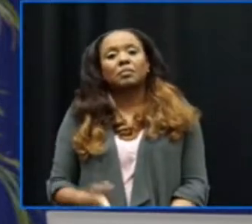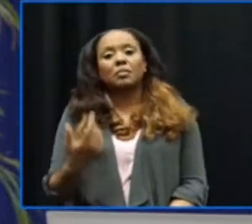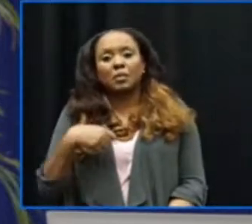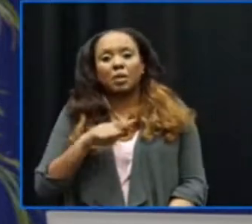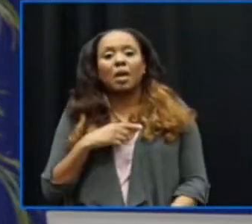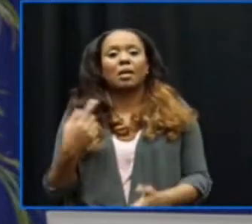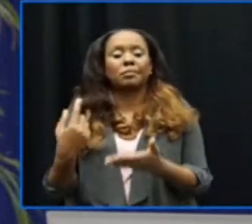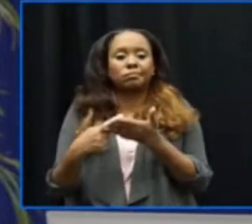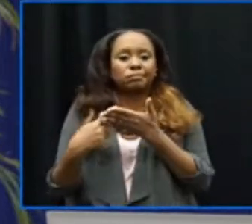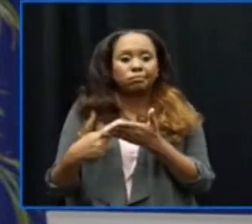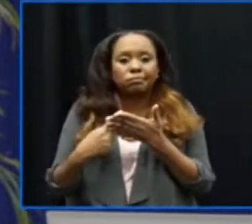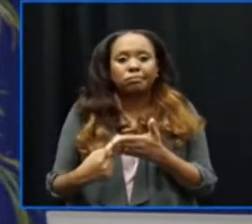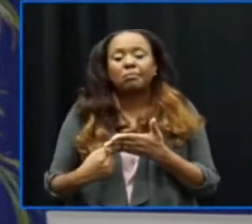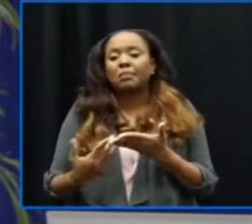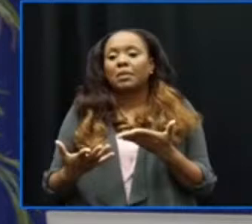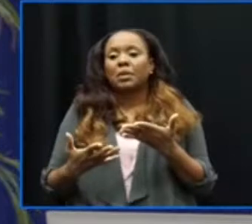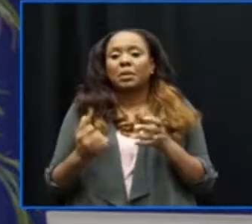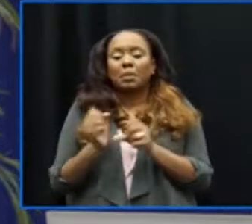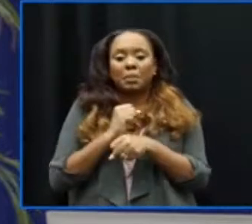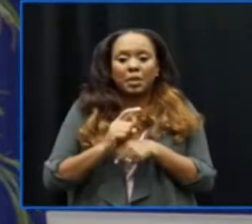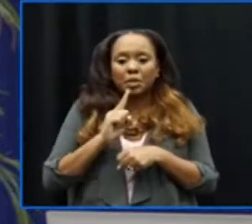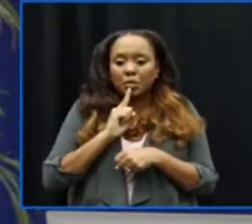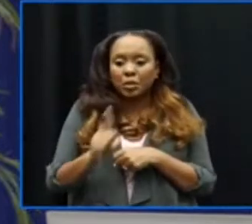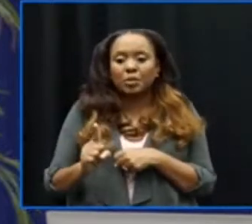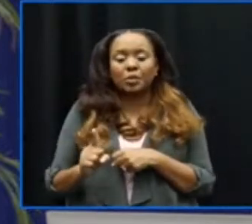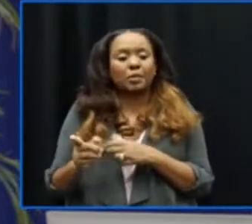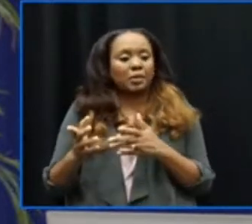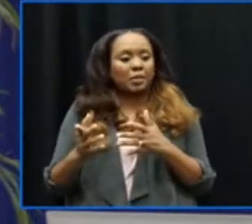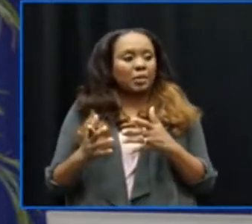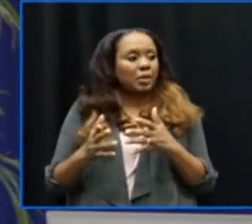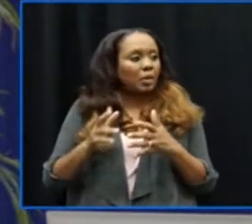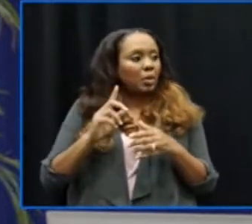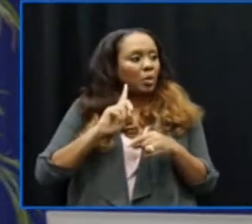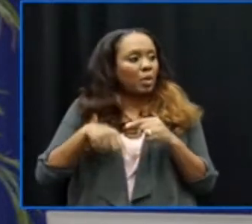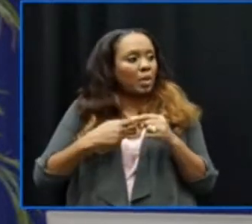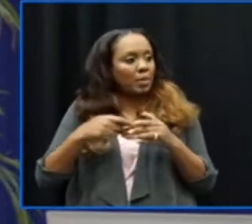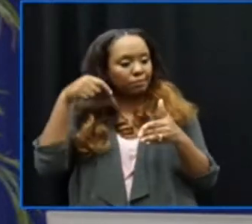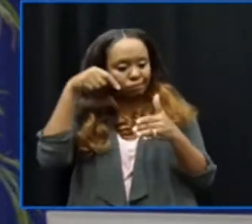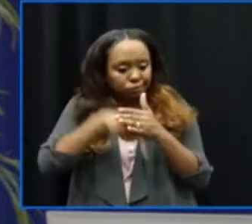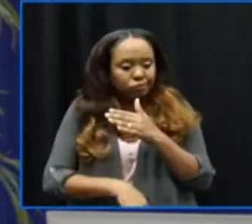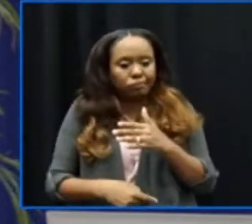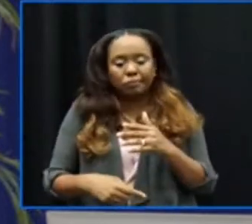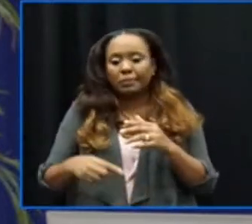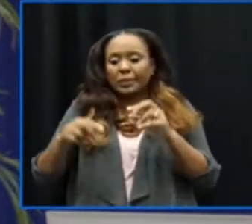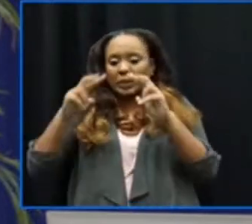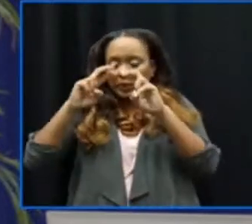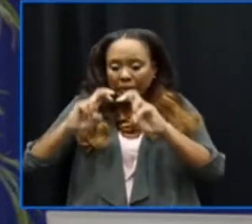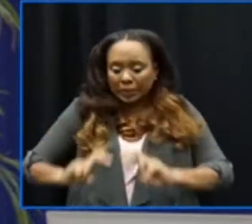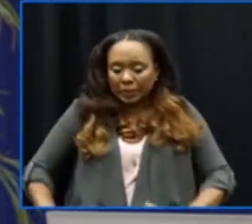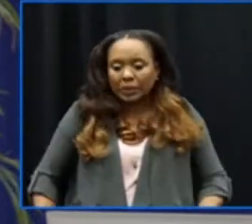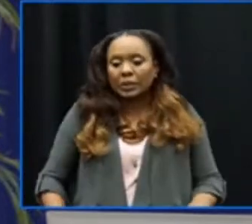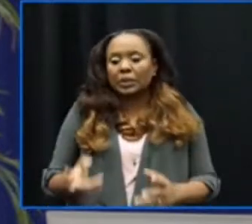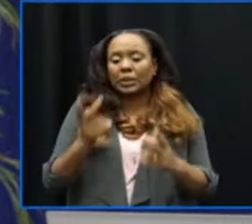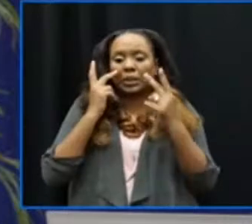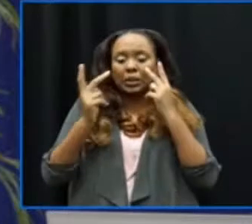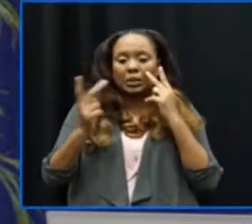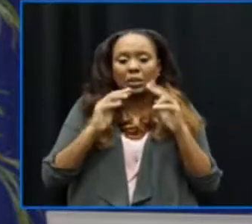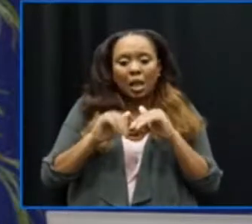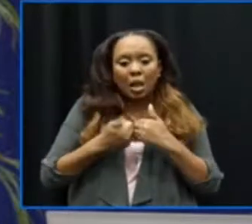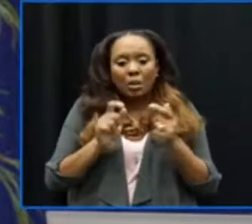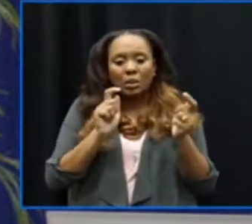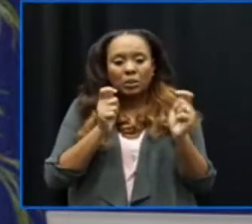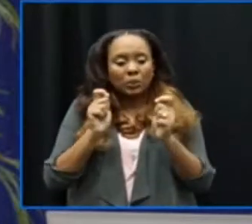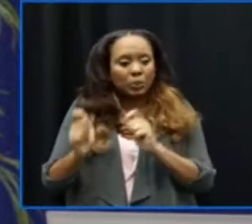truly is methodical, thoughtful, and inclusive. We started to look at who can be part of our working groups and